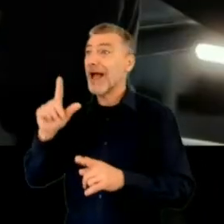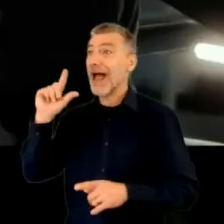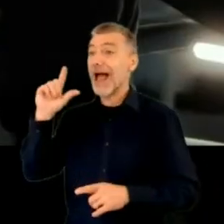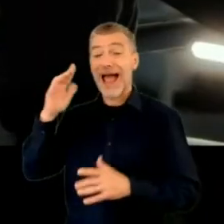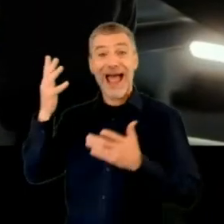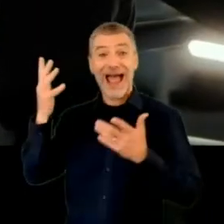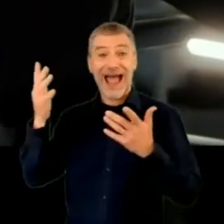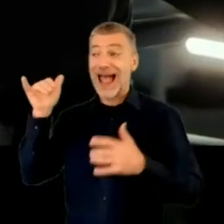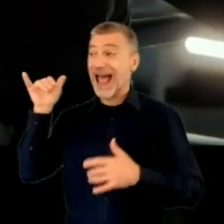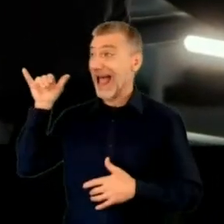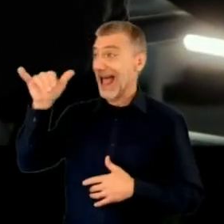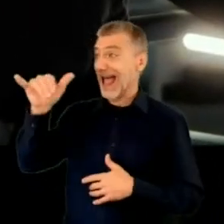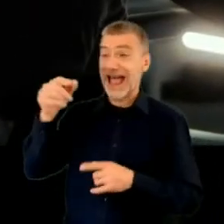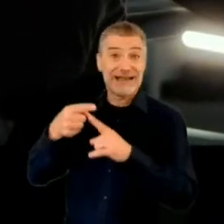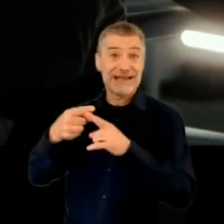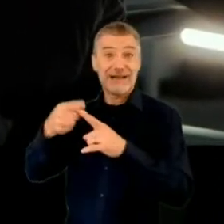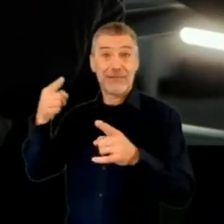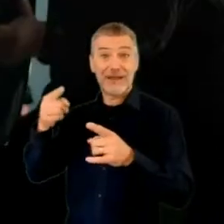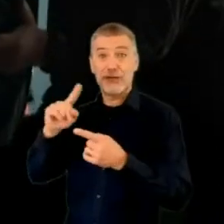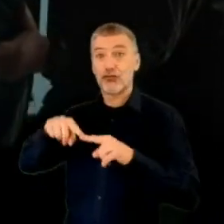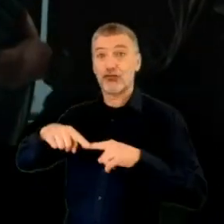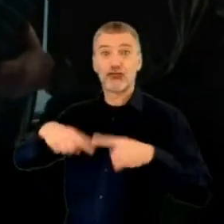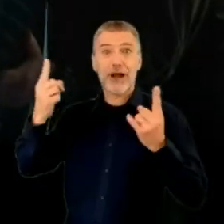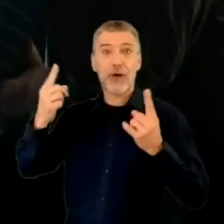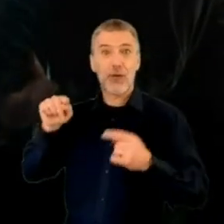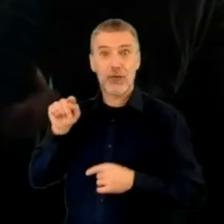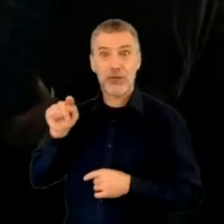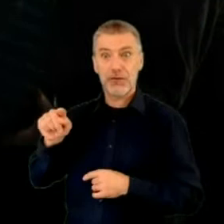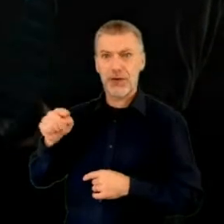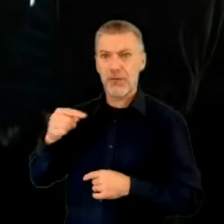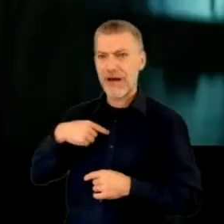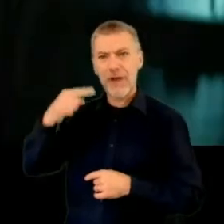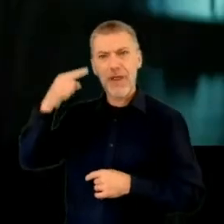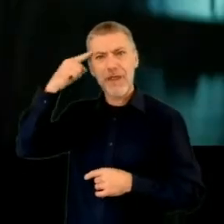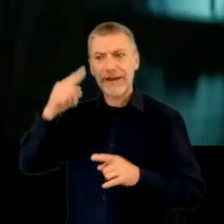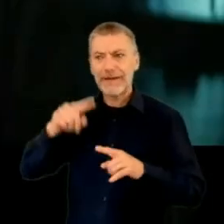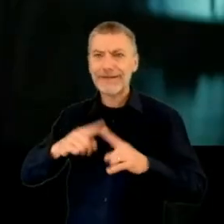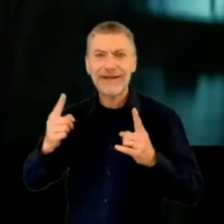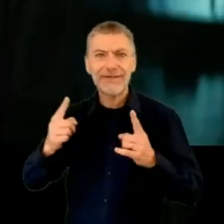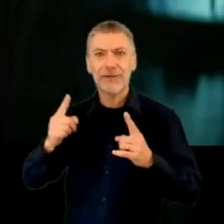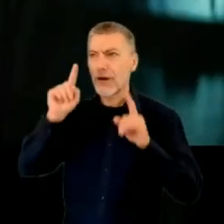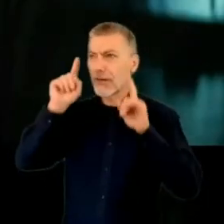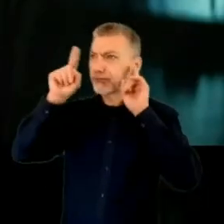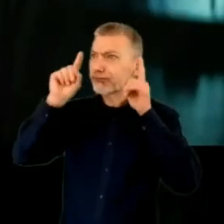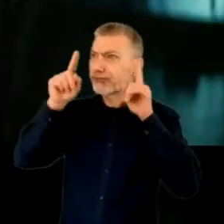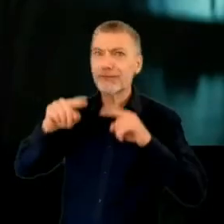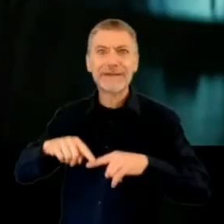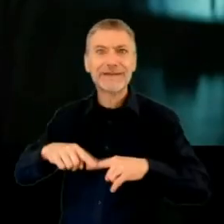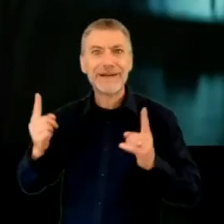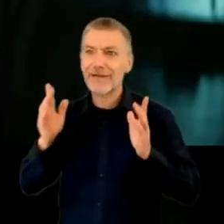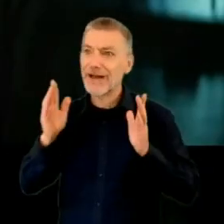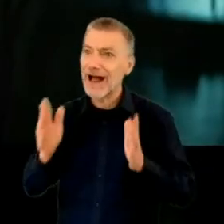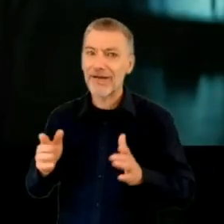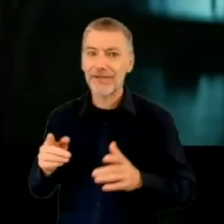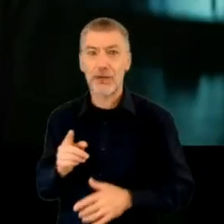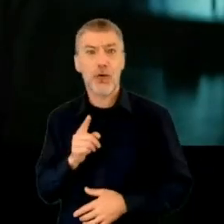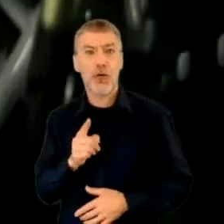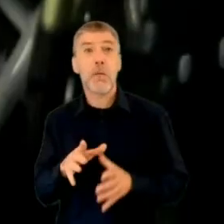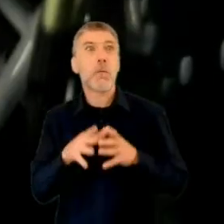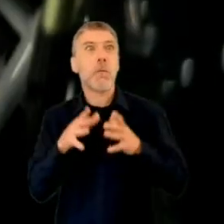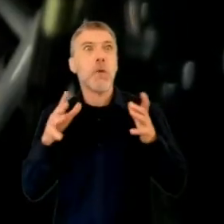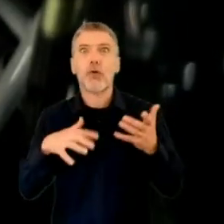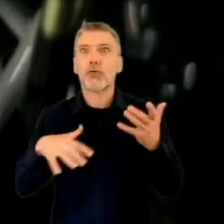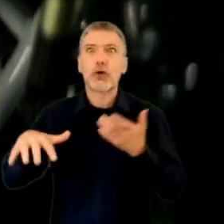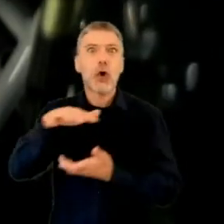beginning it would drive us to think differently, to have to work differently, to have to innovate differently. It is one of the most complex kit aircraft